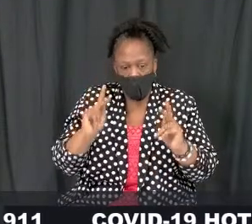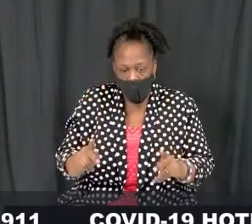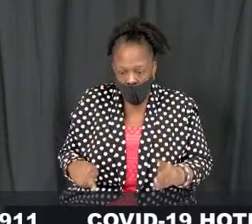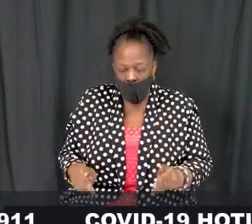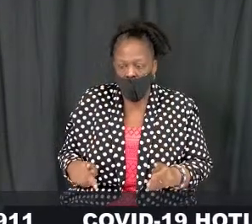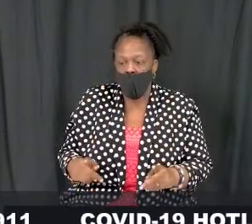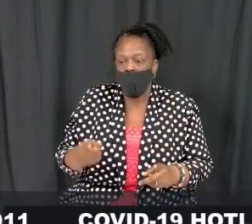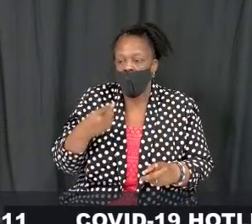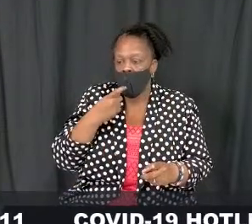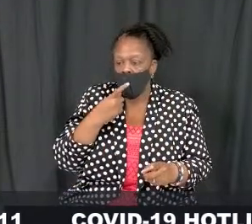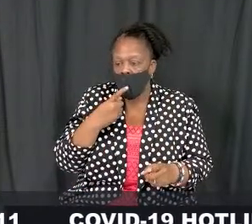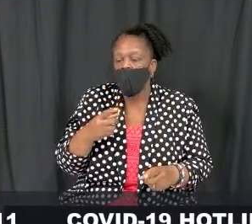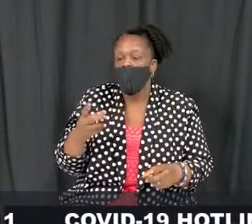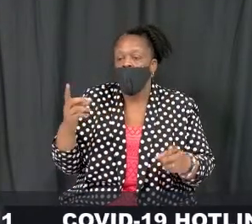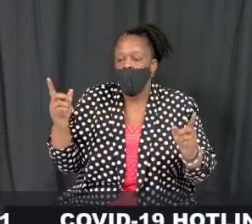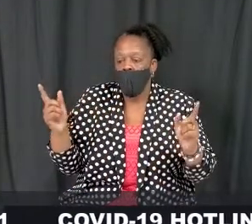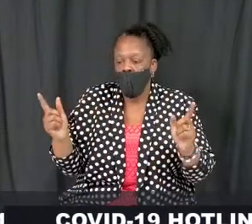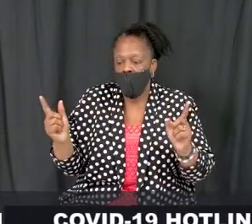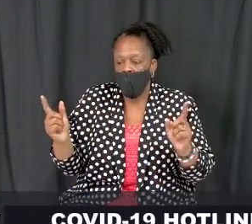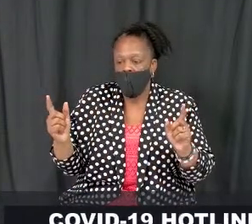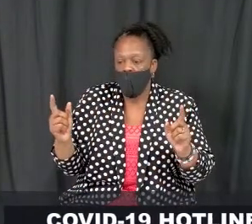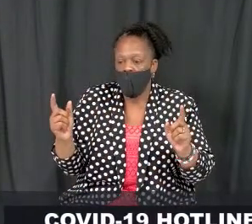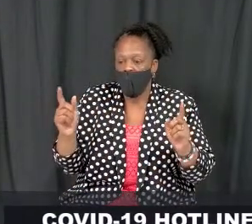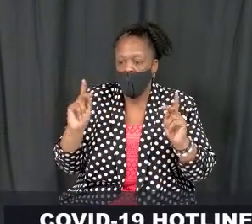the importance of the